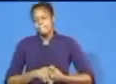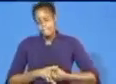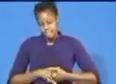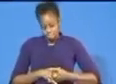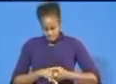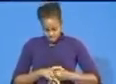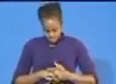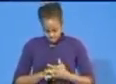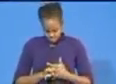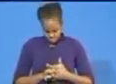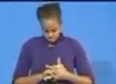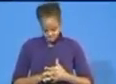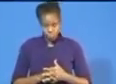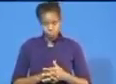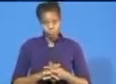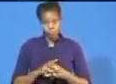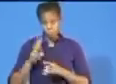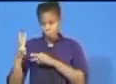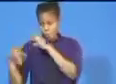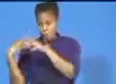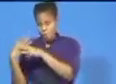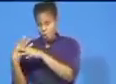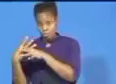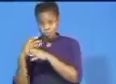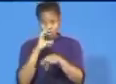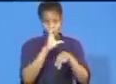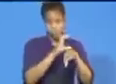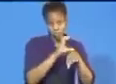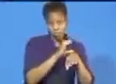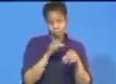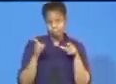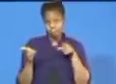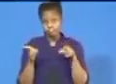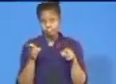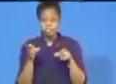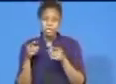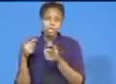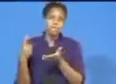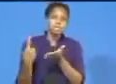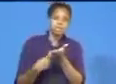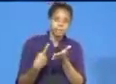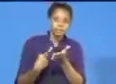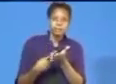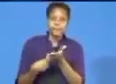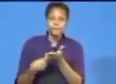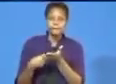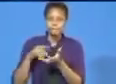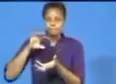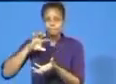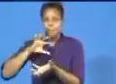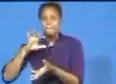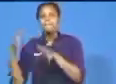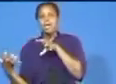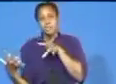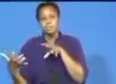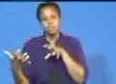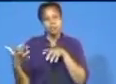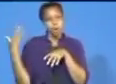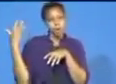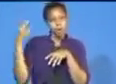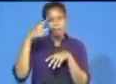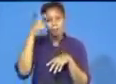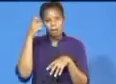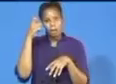The world and the church sometimes is in the mess it's in because God